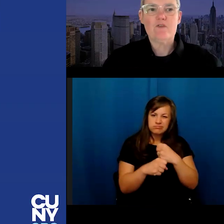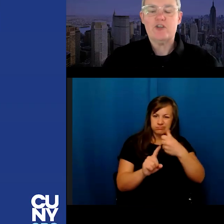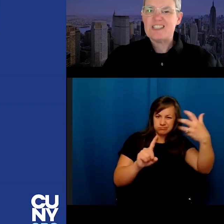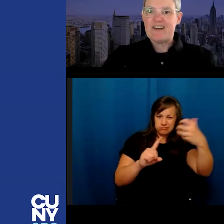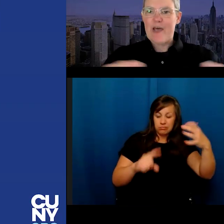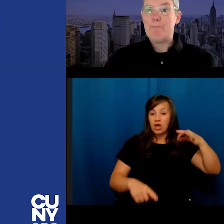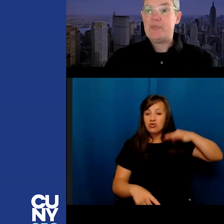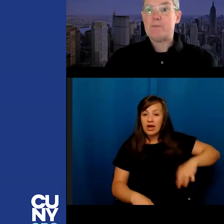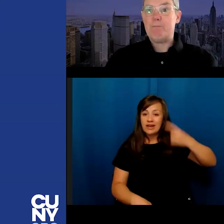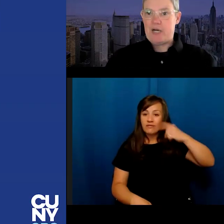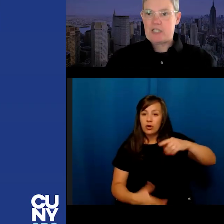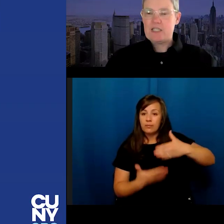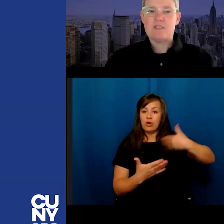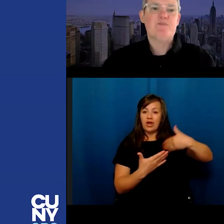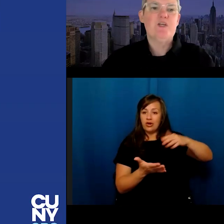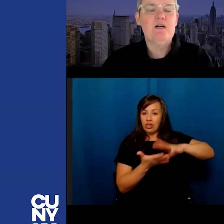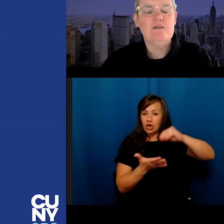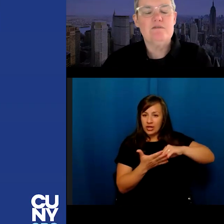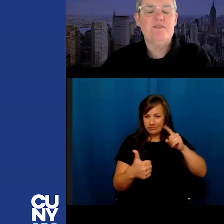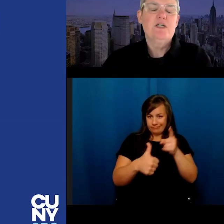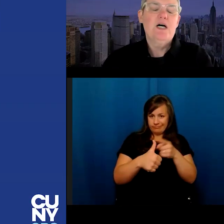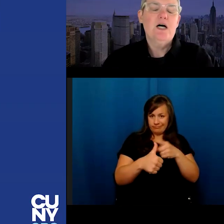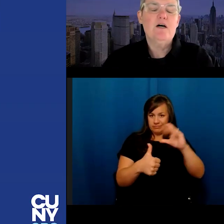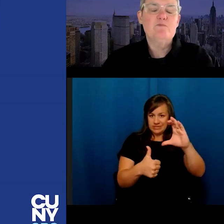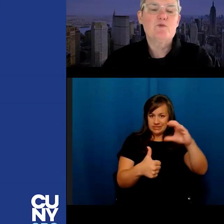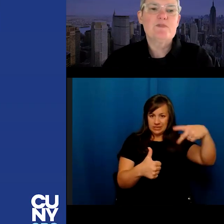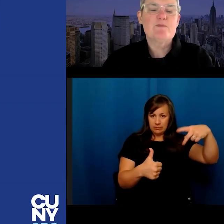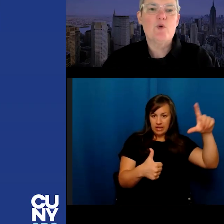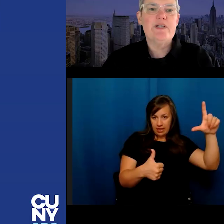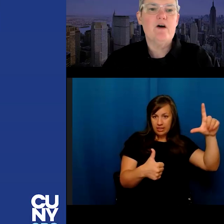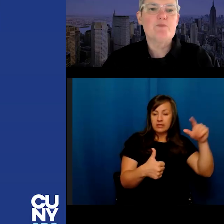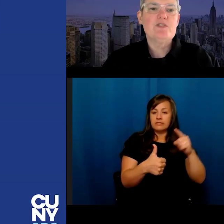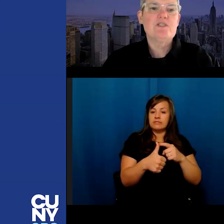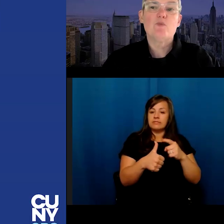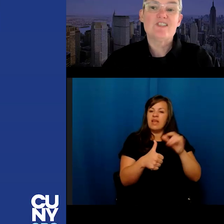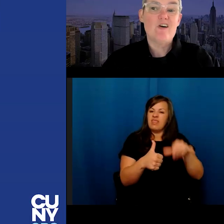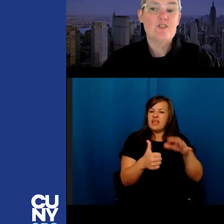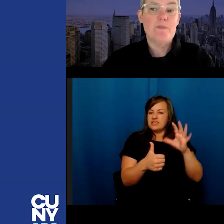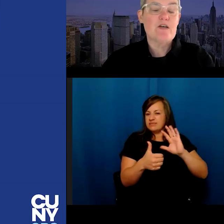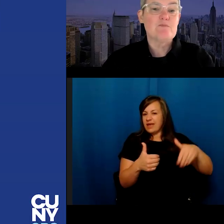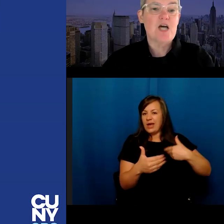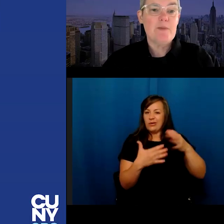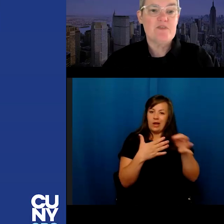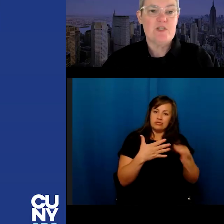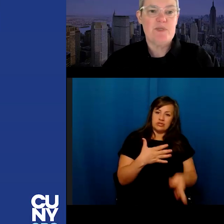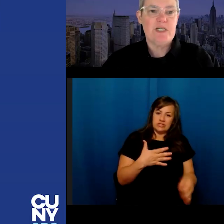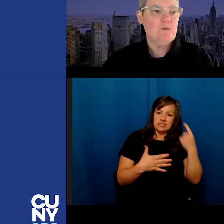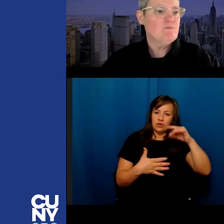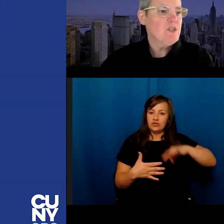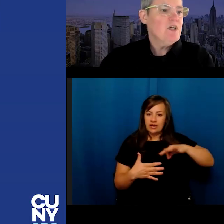for Prior Learning. It's kind of that big bucket of credit options. We're going to talk about some